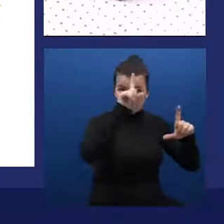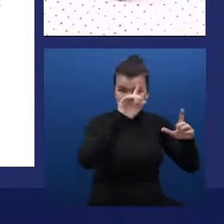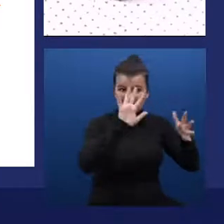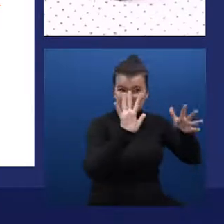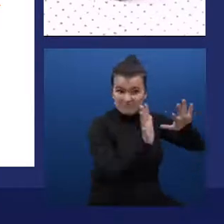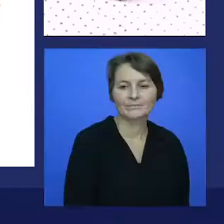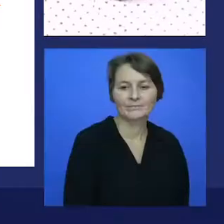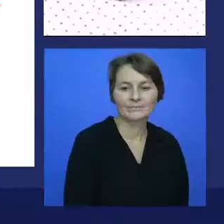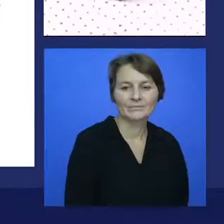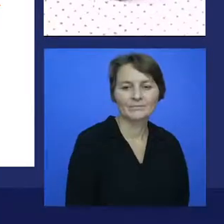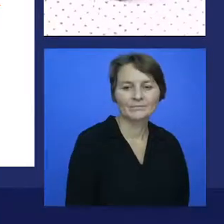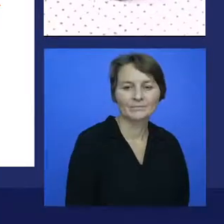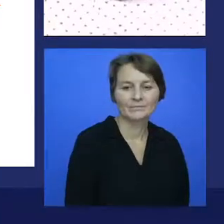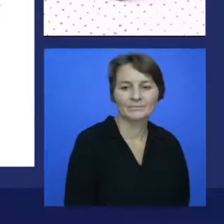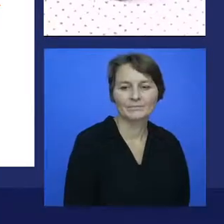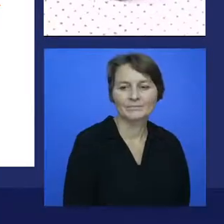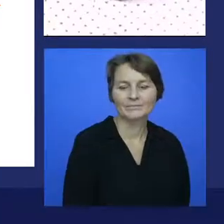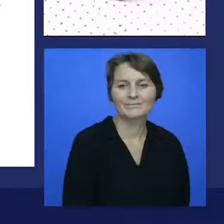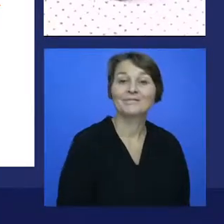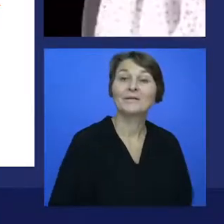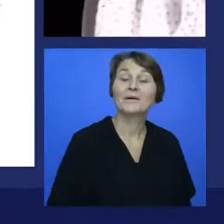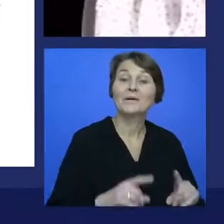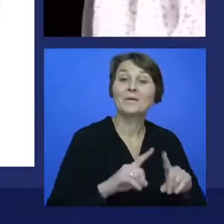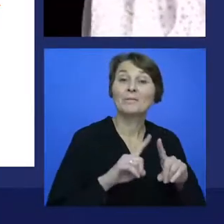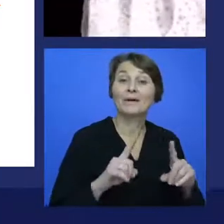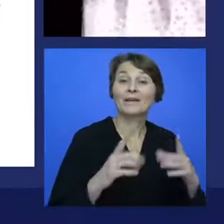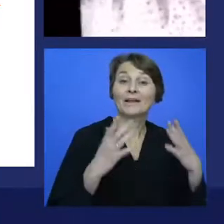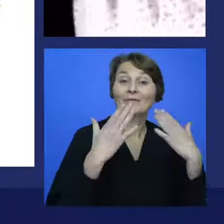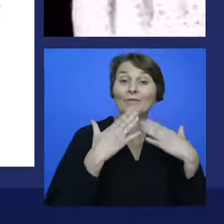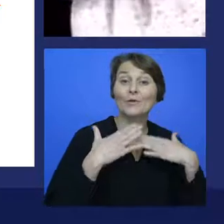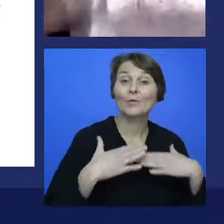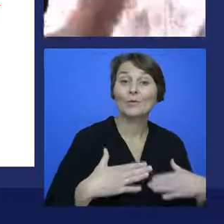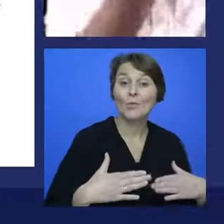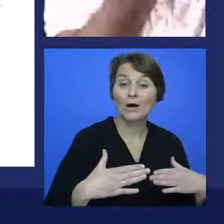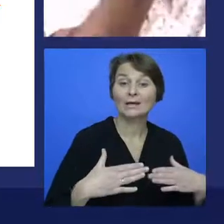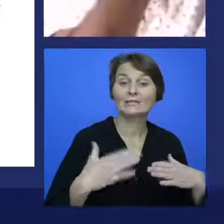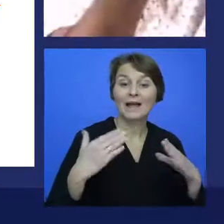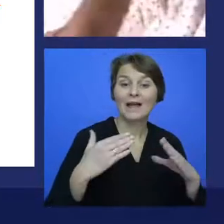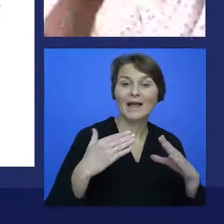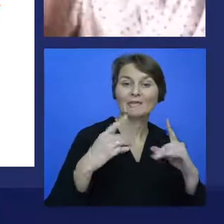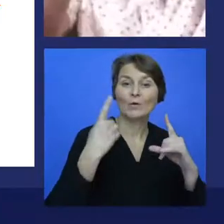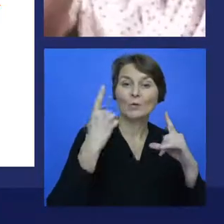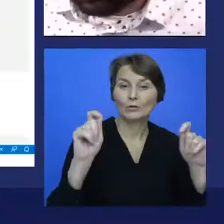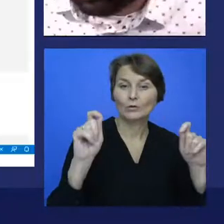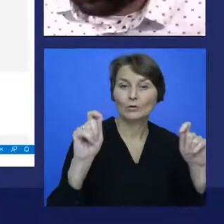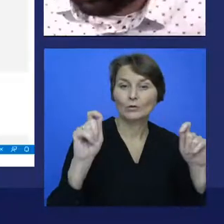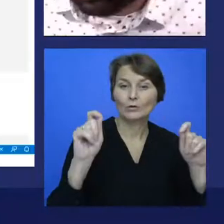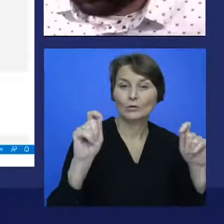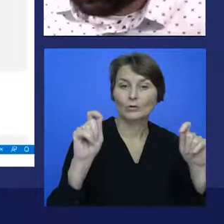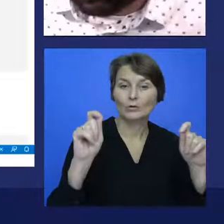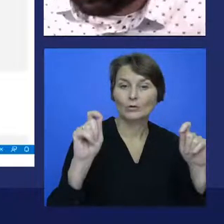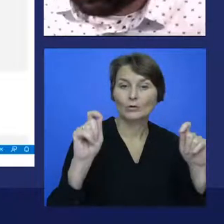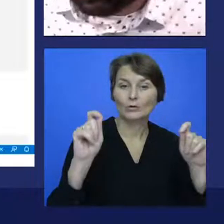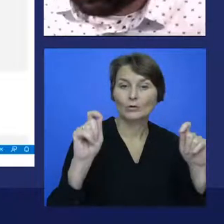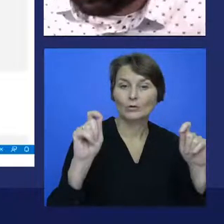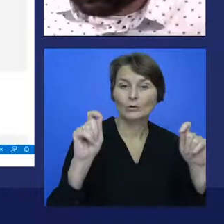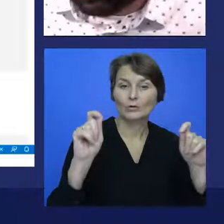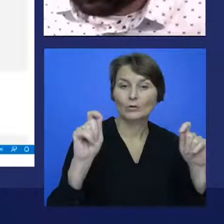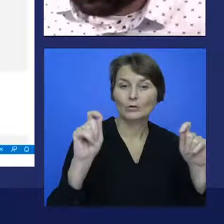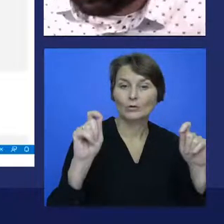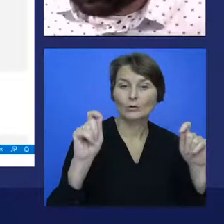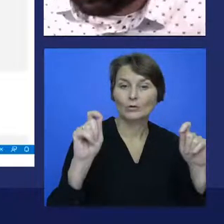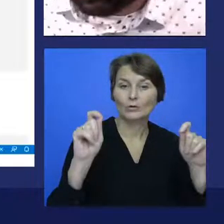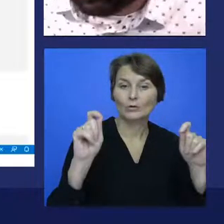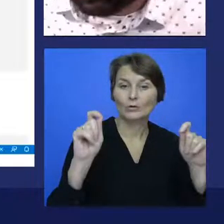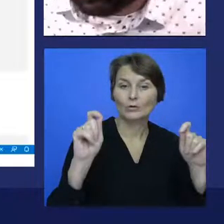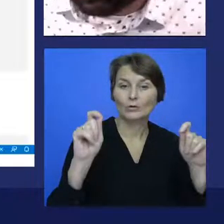then strip out the color and then line up everything in a single row, you're going to miss things like, for example, pixels on top of each